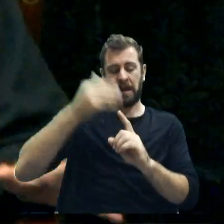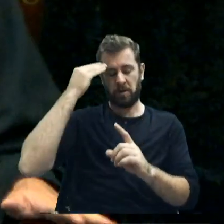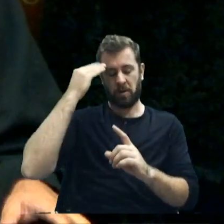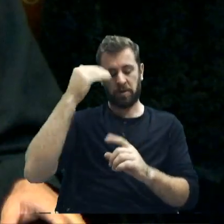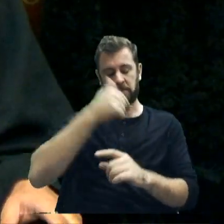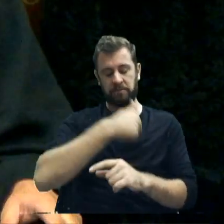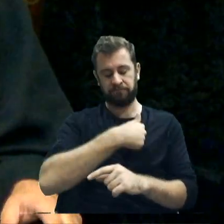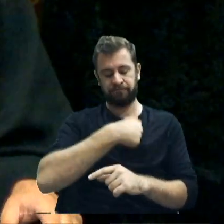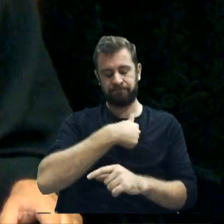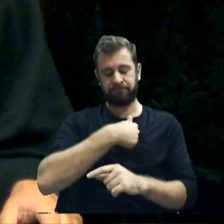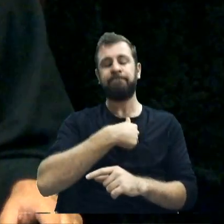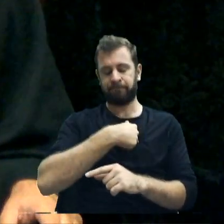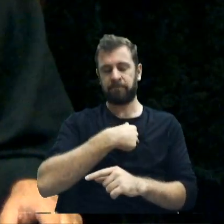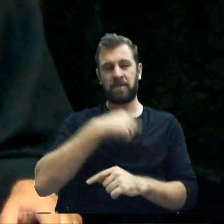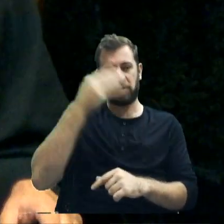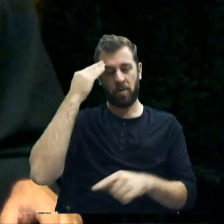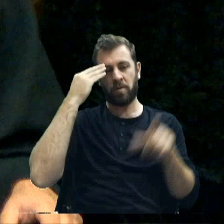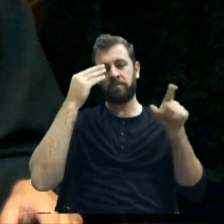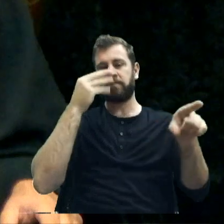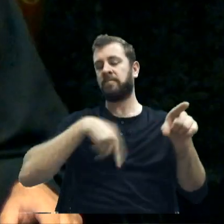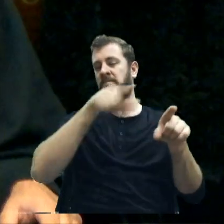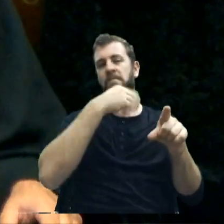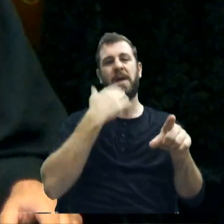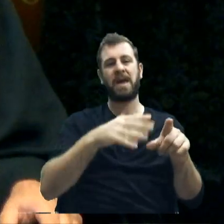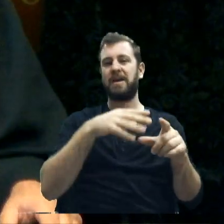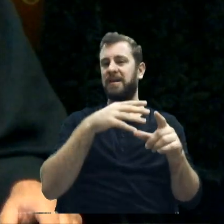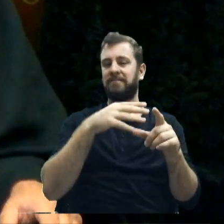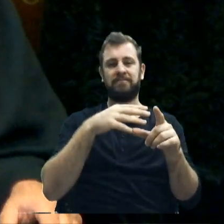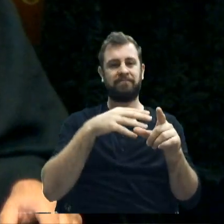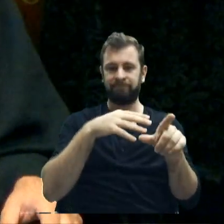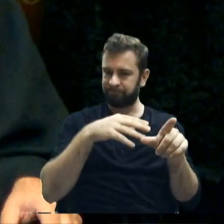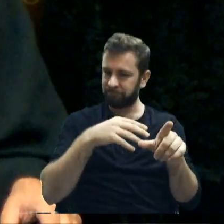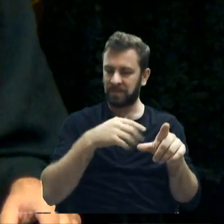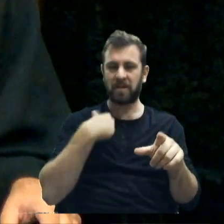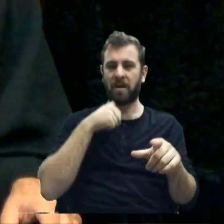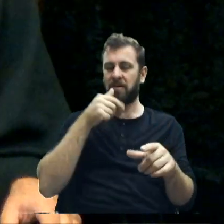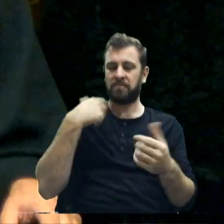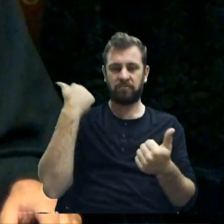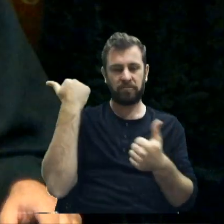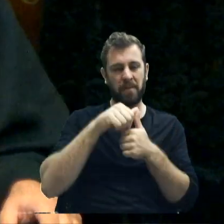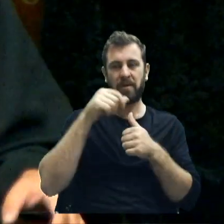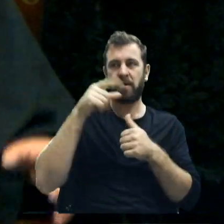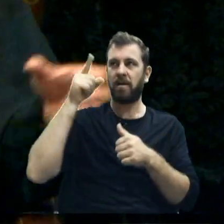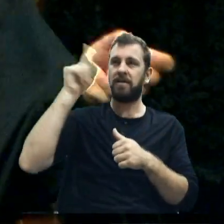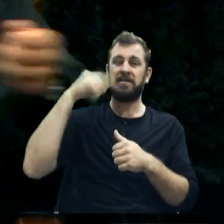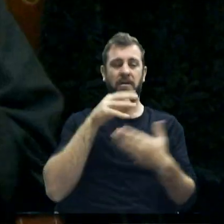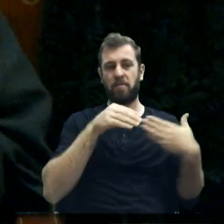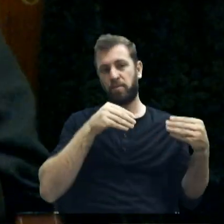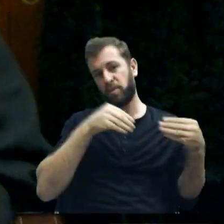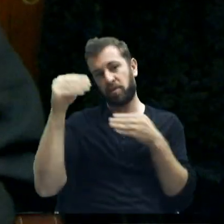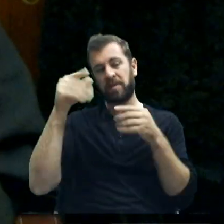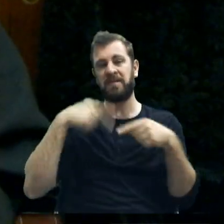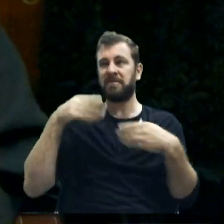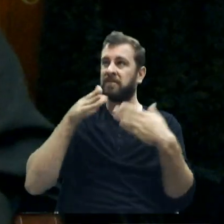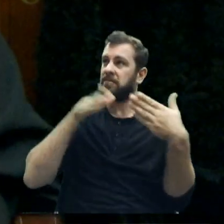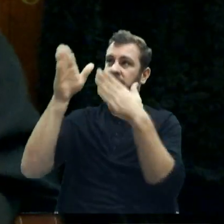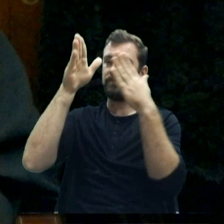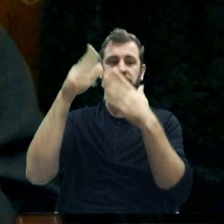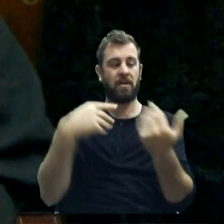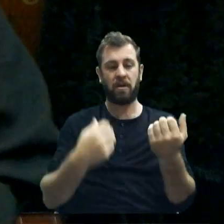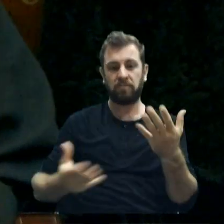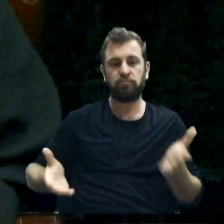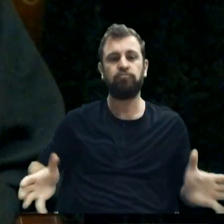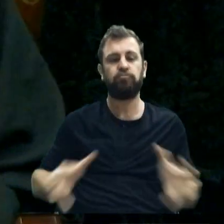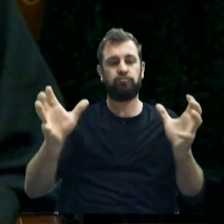bad news. They're not getting me anywhere. They don't remind me of Allah. They don't pull me on the path. They don't encourage me. I'm going to go to